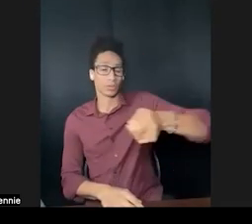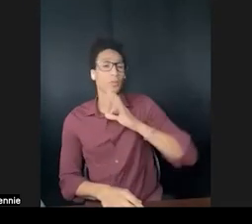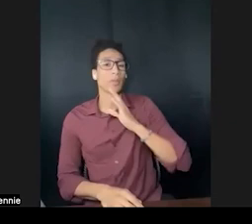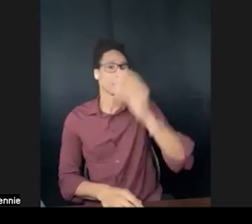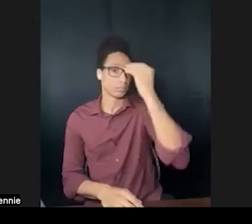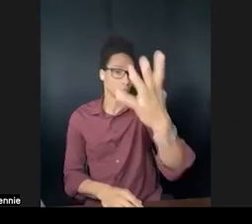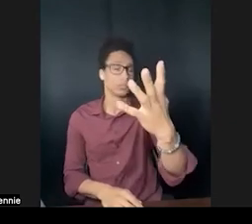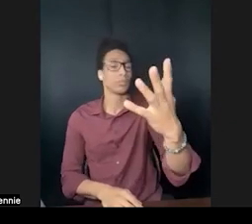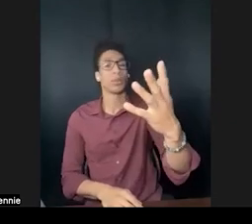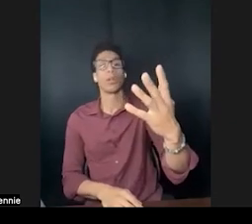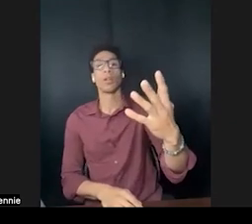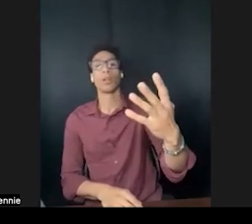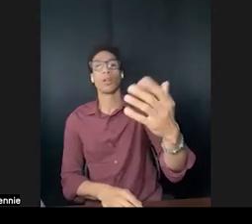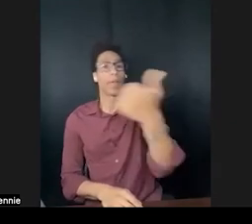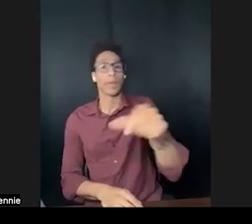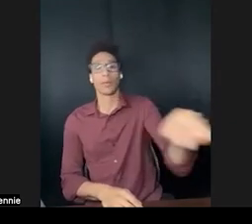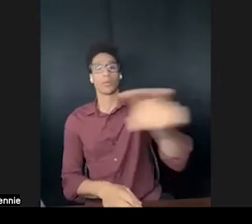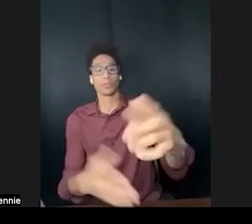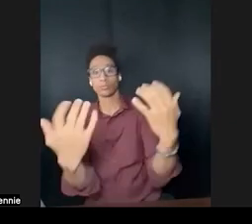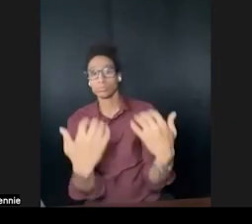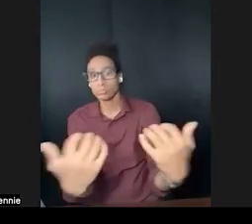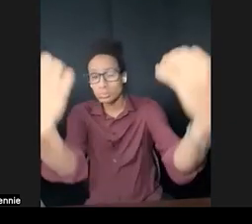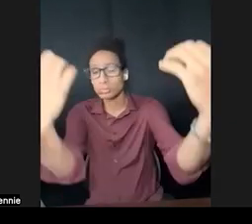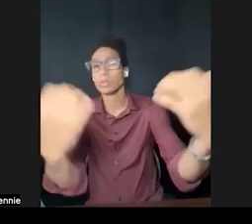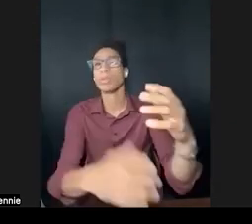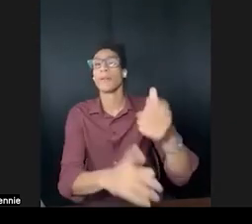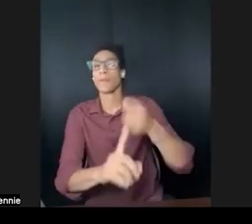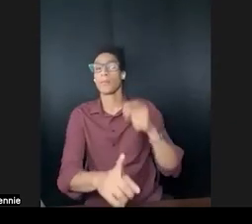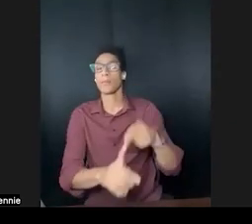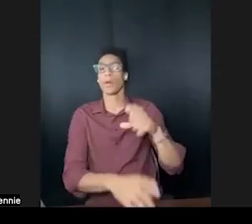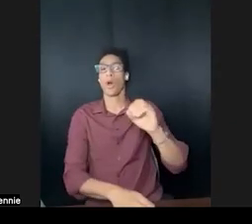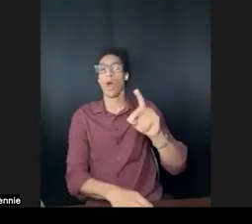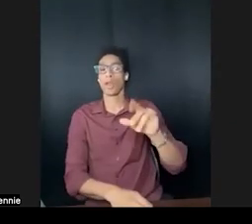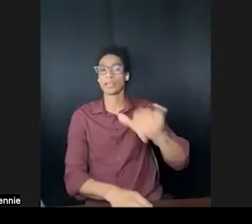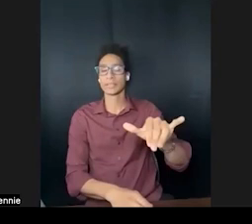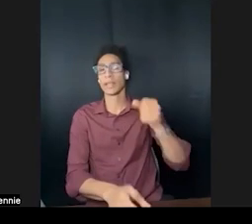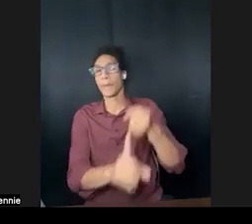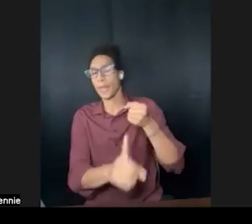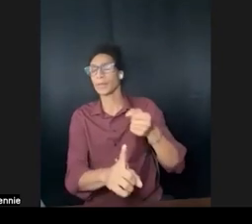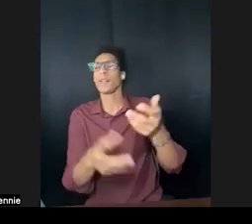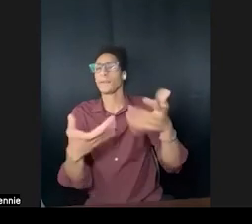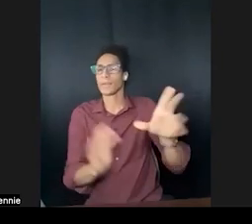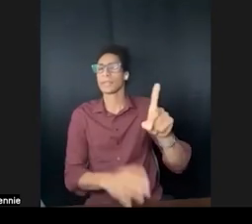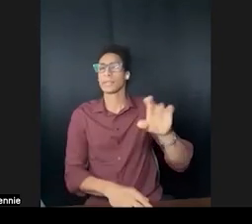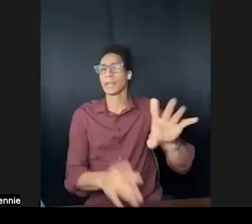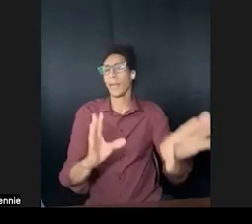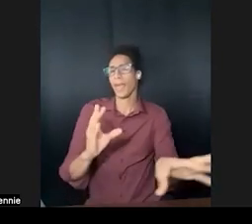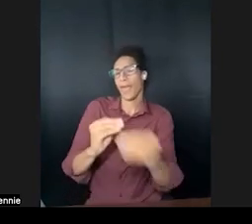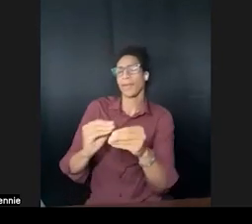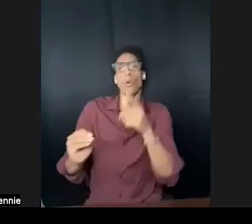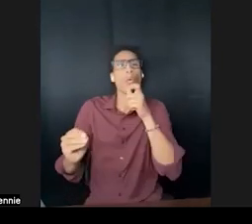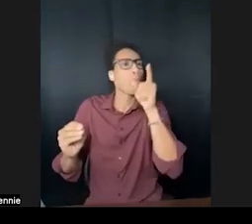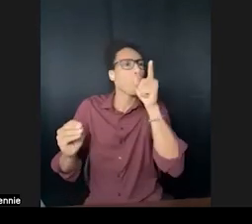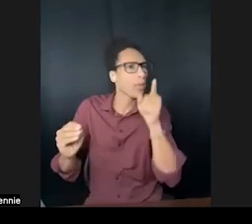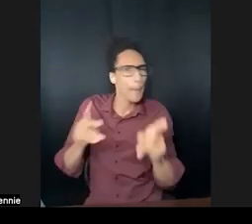audience, that Odyssey Impact has dropped the bios of the individuals on this call who are on